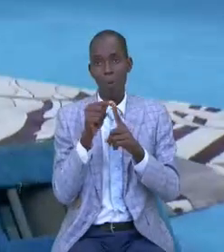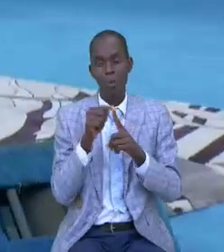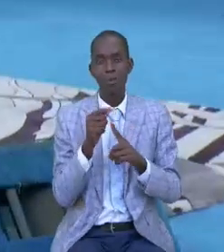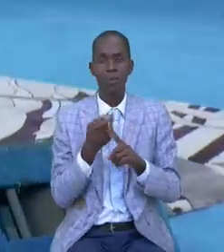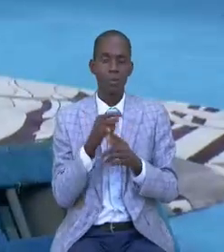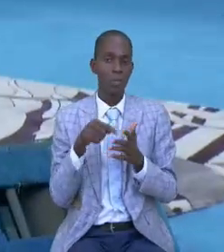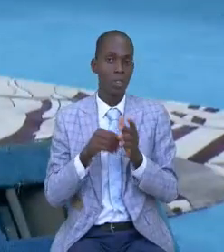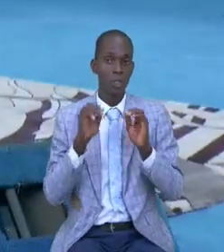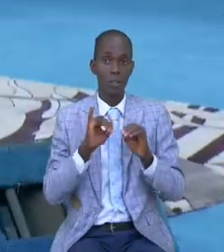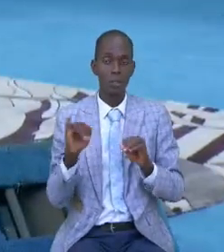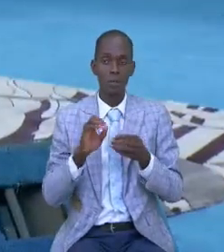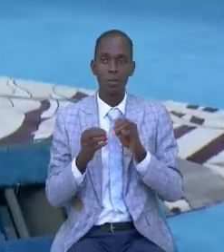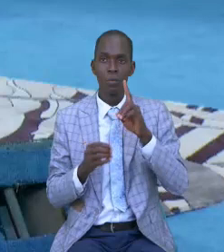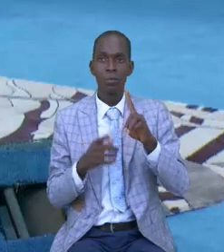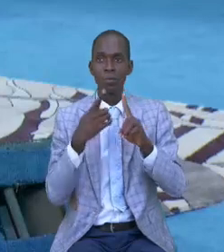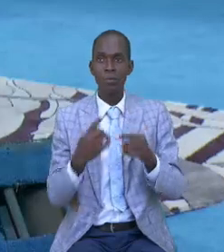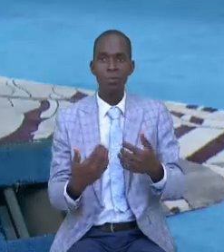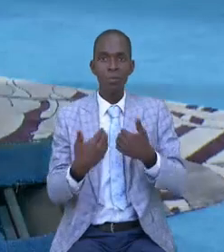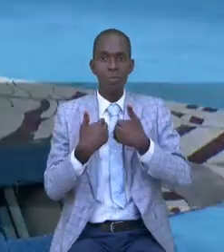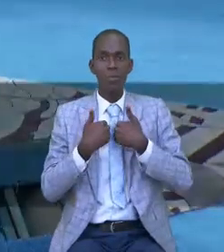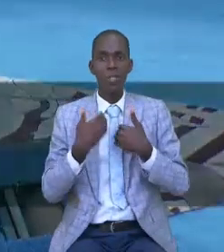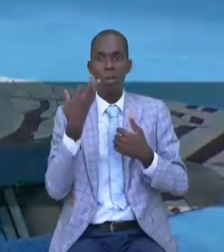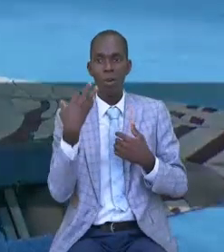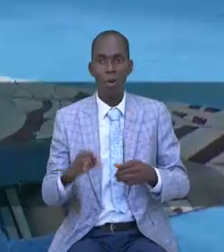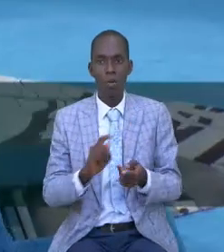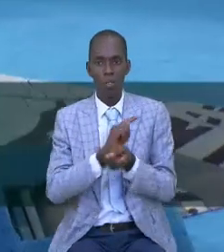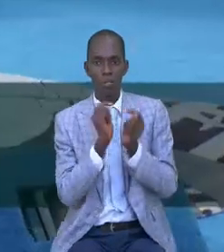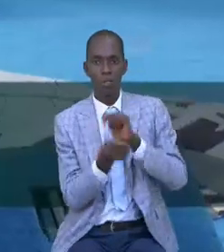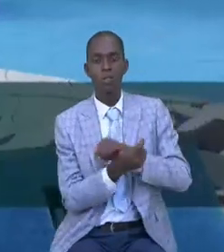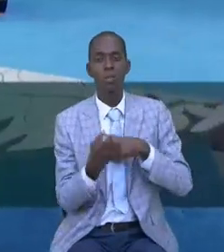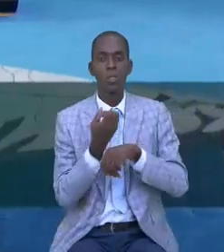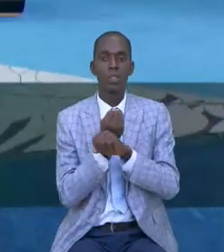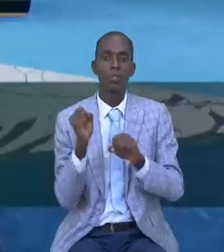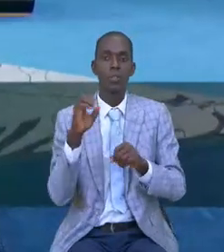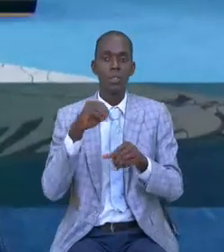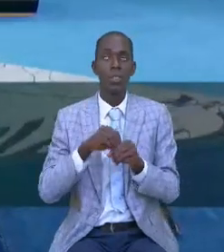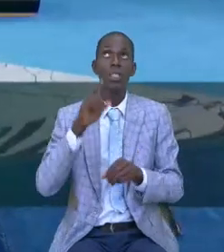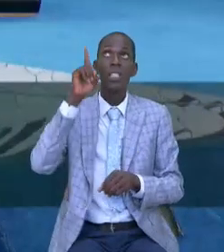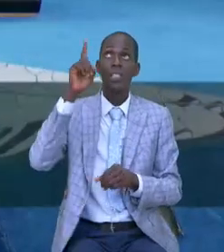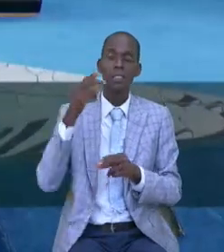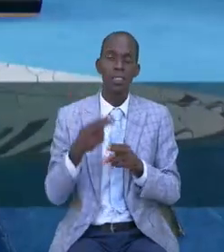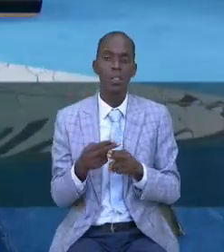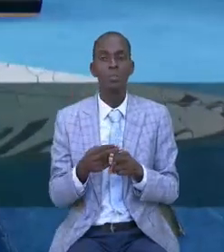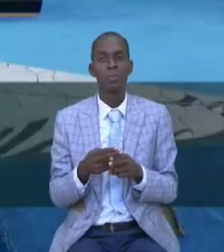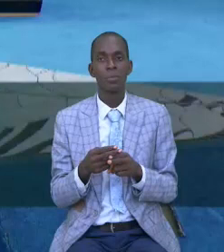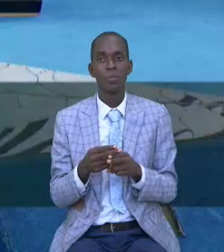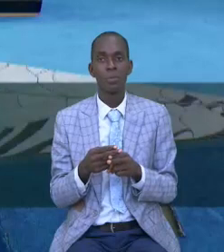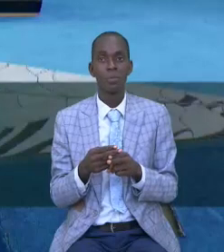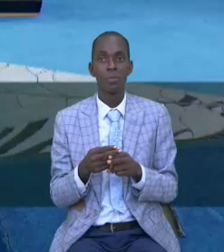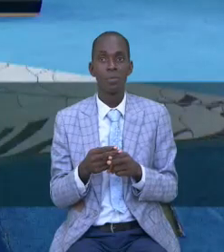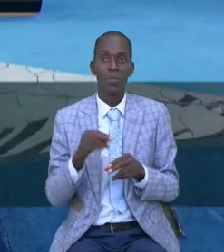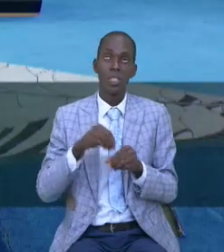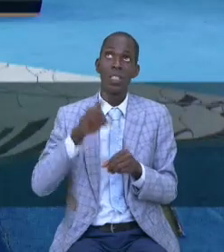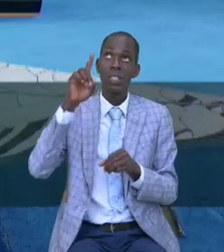one, the possession of transforming salvation in his name. In